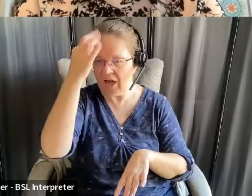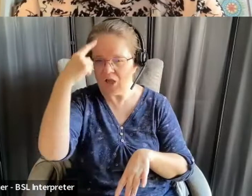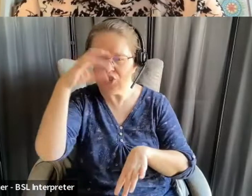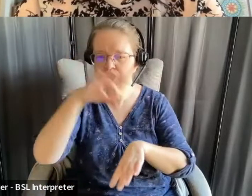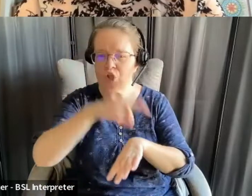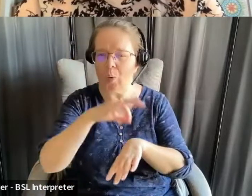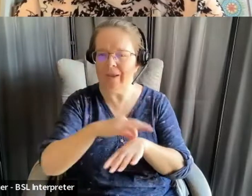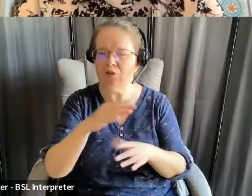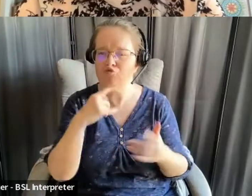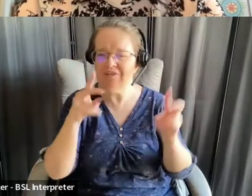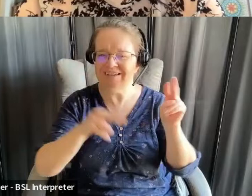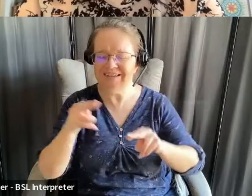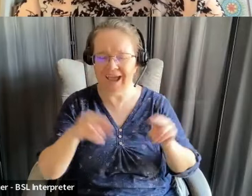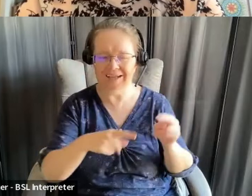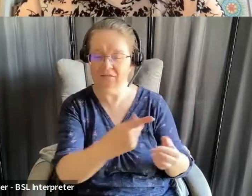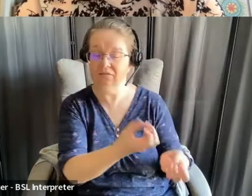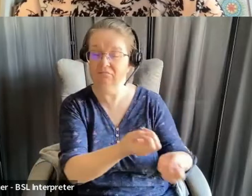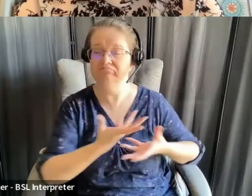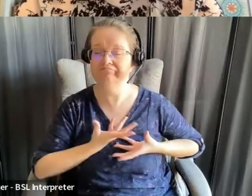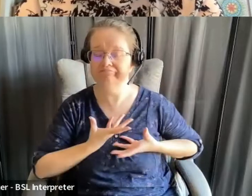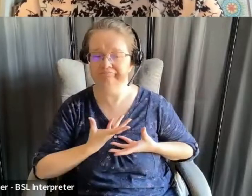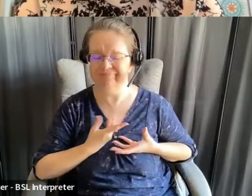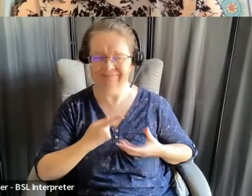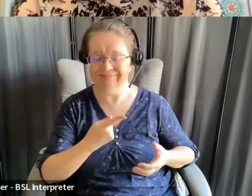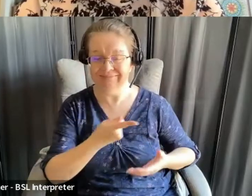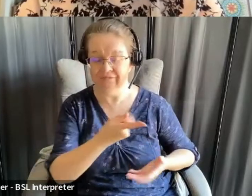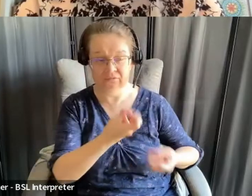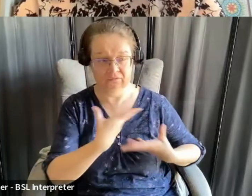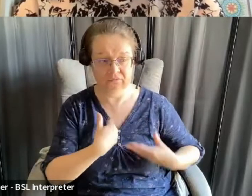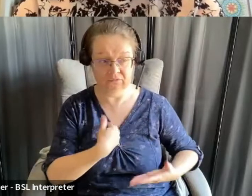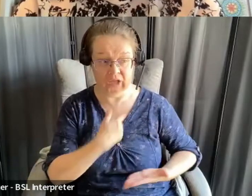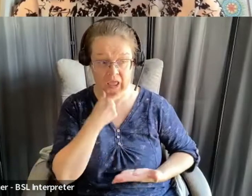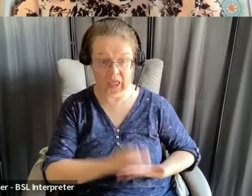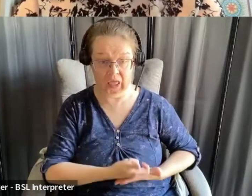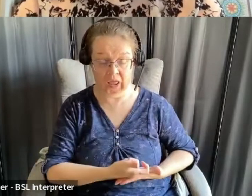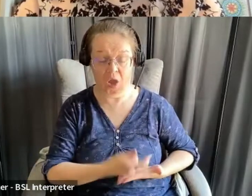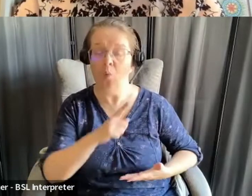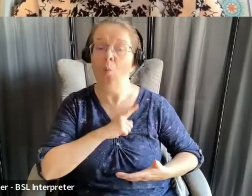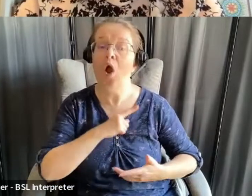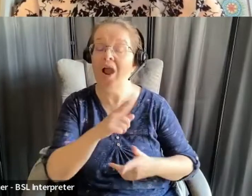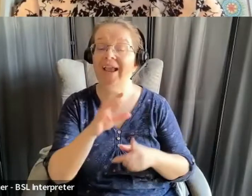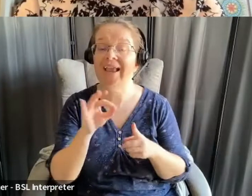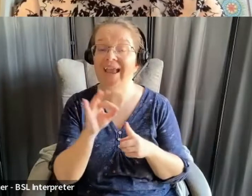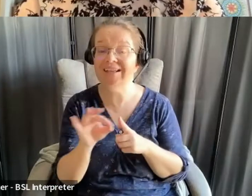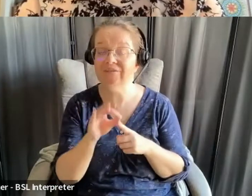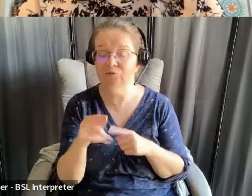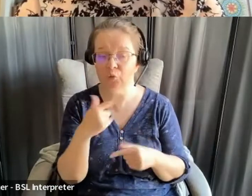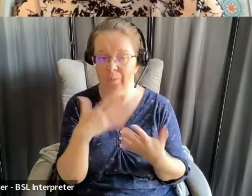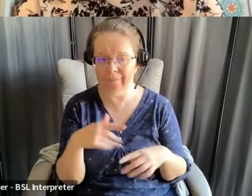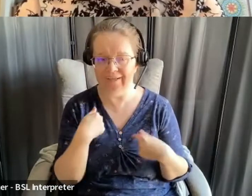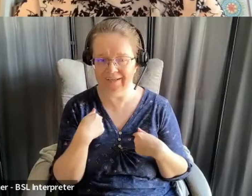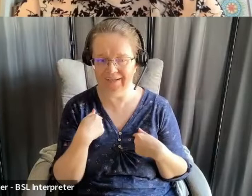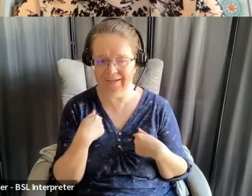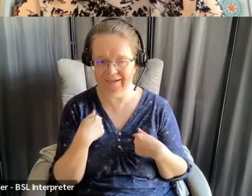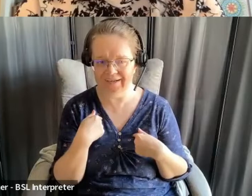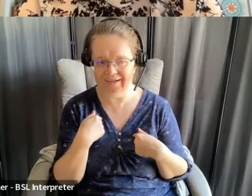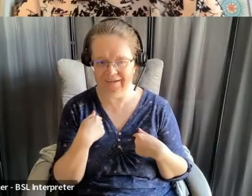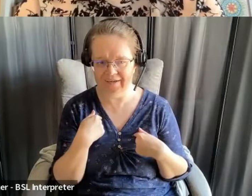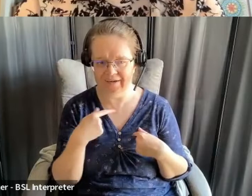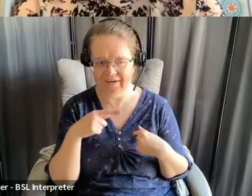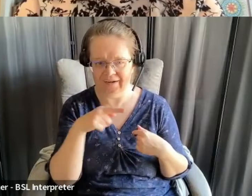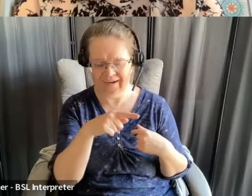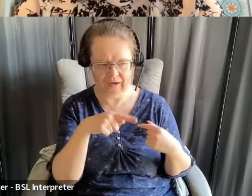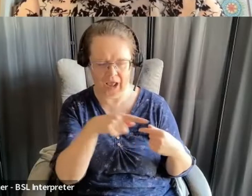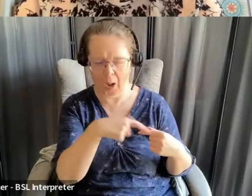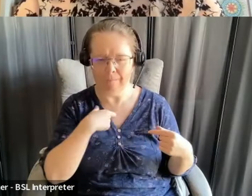my complete astonishment, because it initially appeared to be the very thing that, just the complete antithesis of